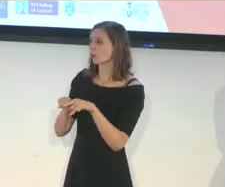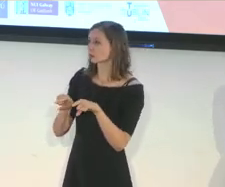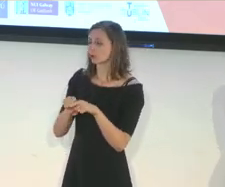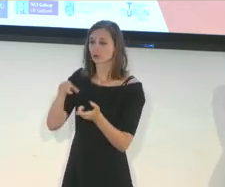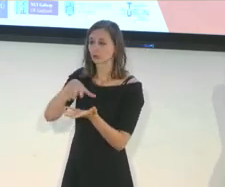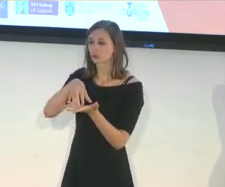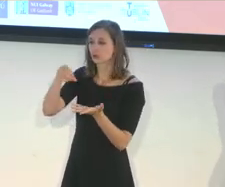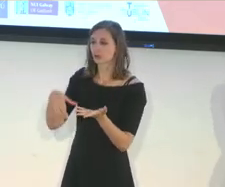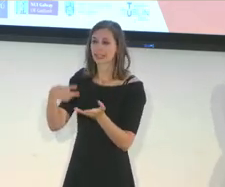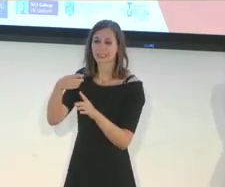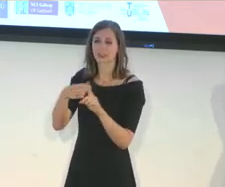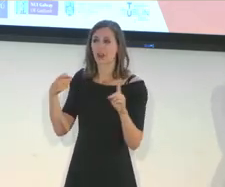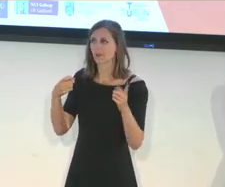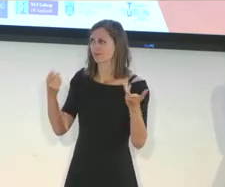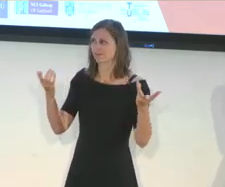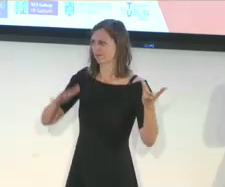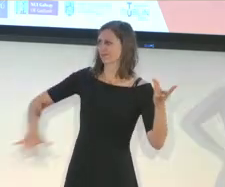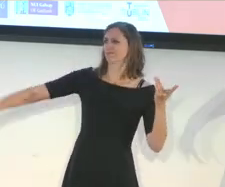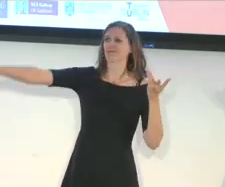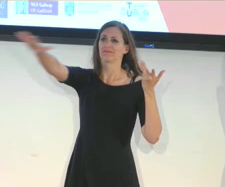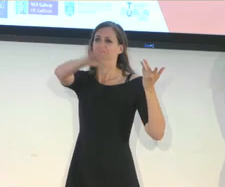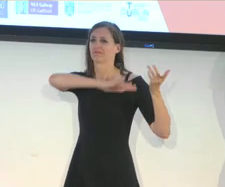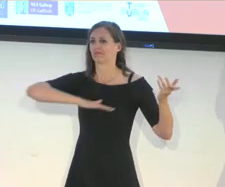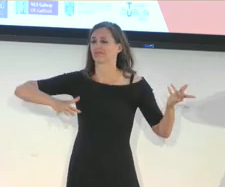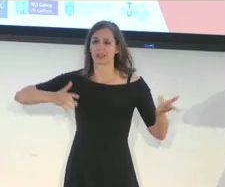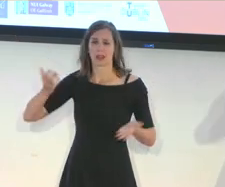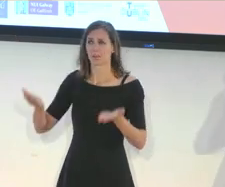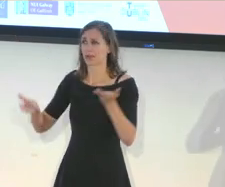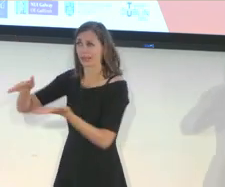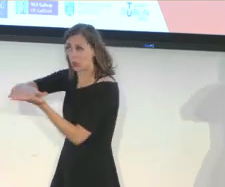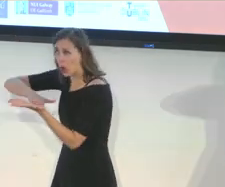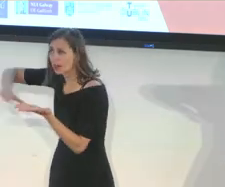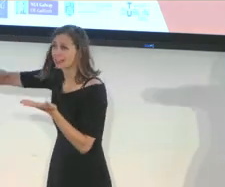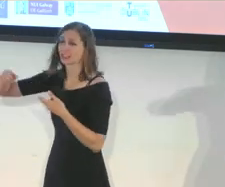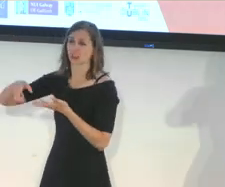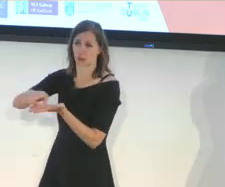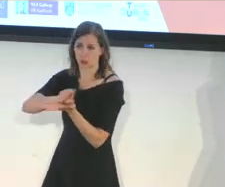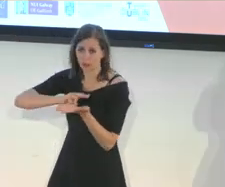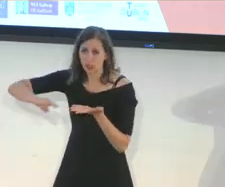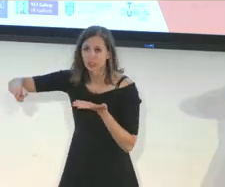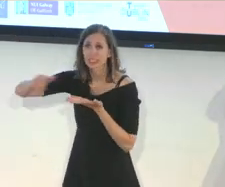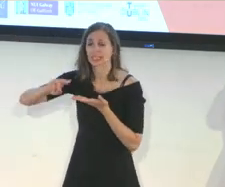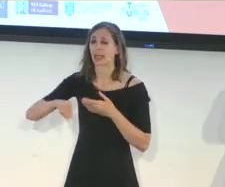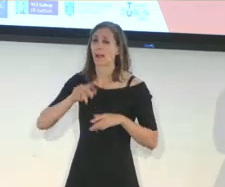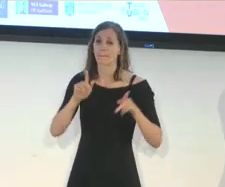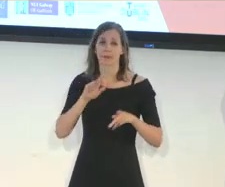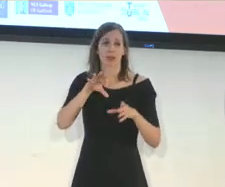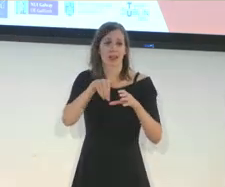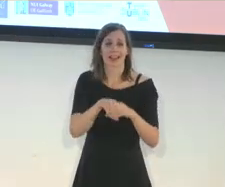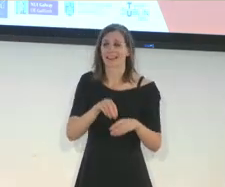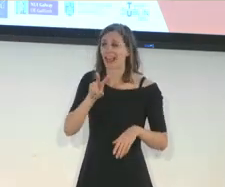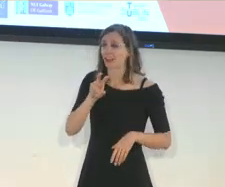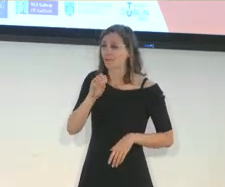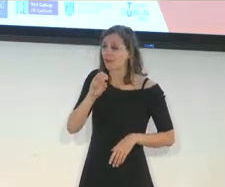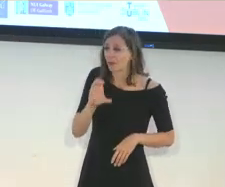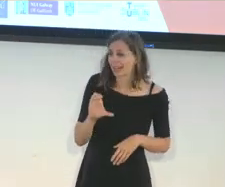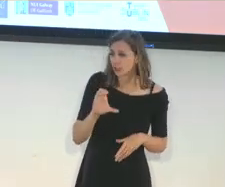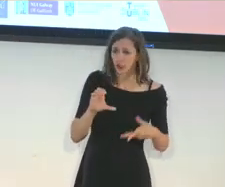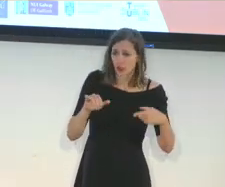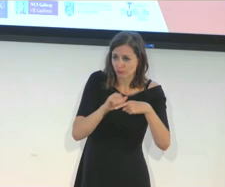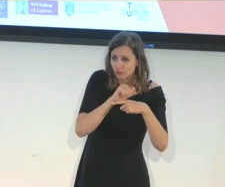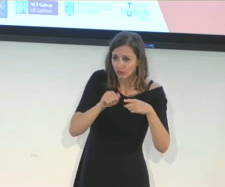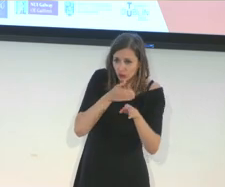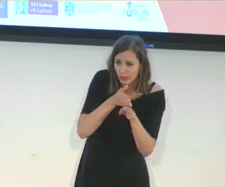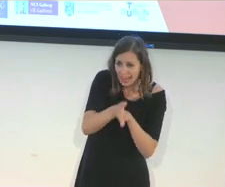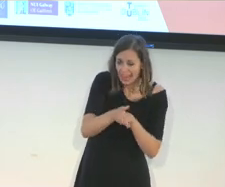students from different phases of their lives, for example, from universities, so people working in vocational trades, manufacturing, supply chain,